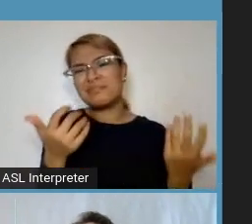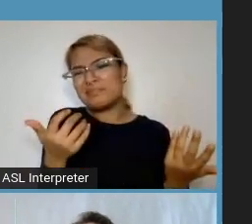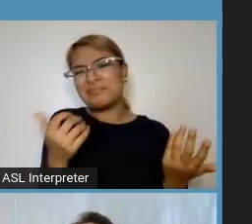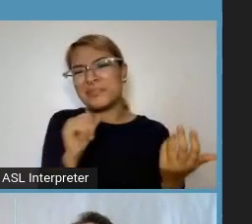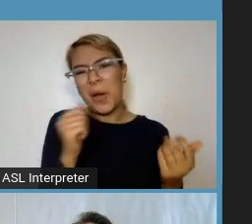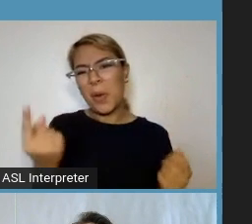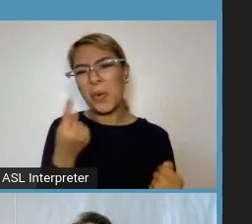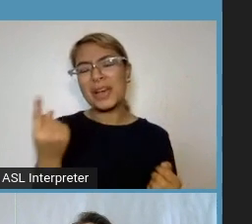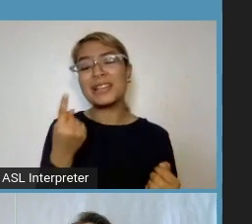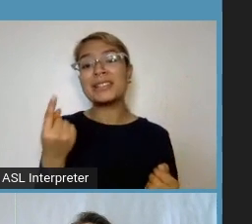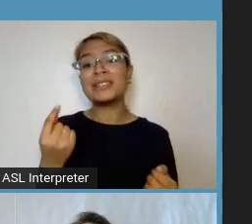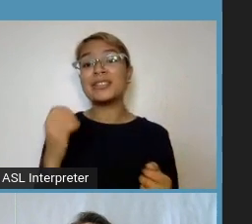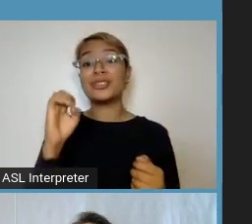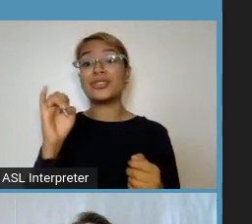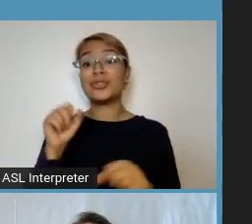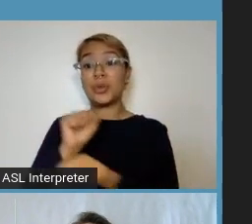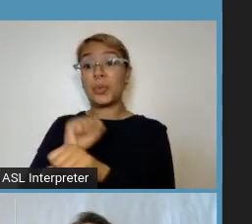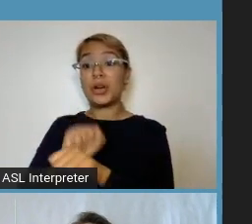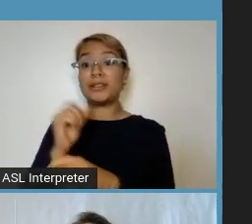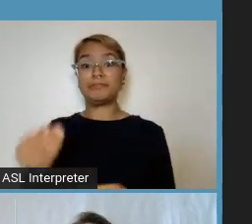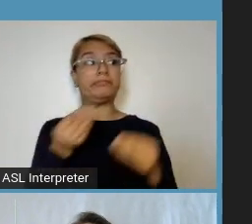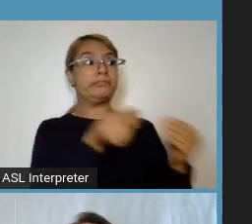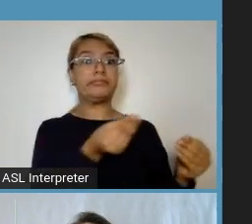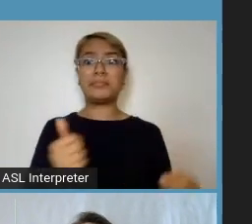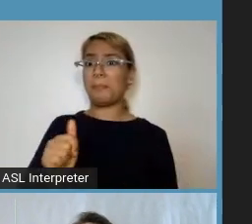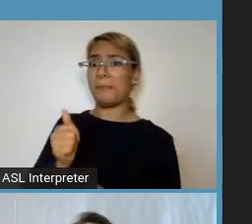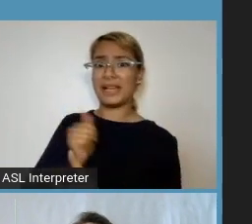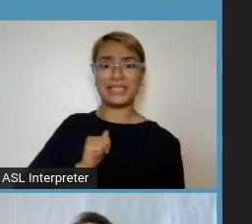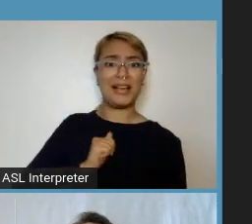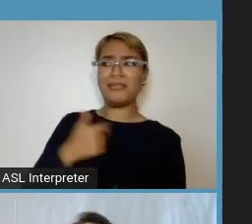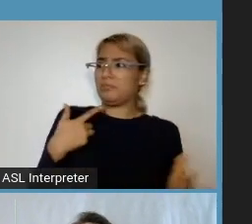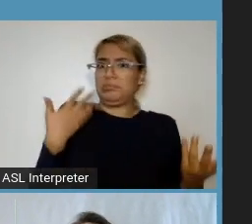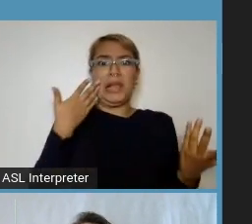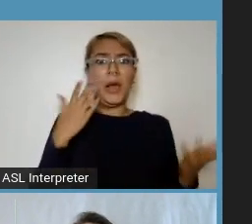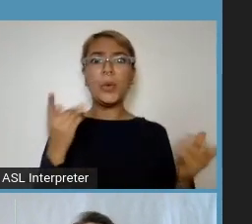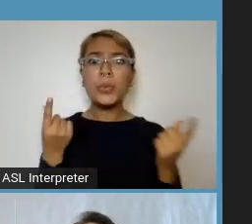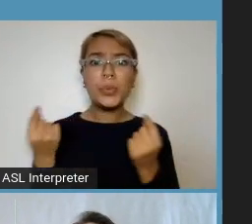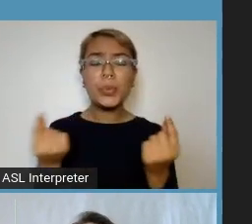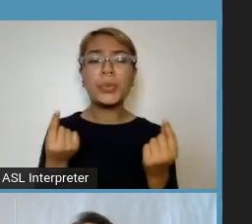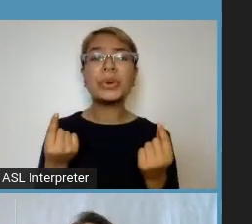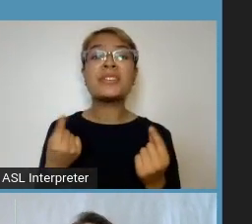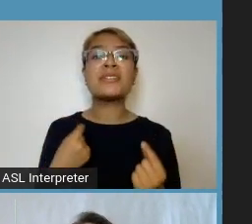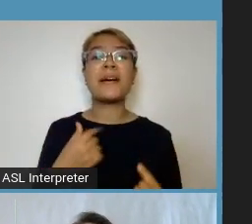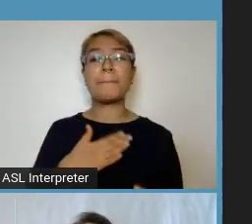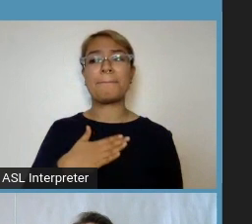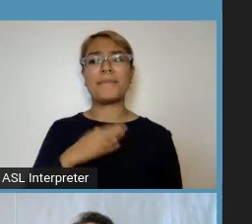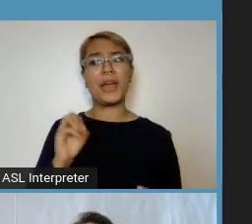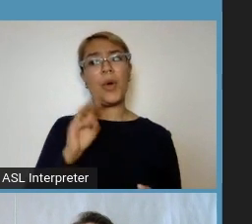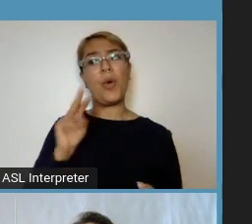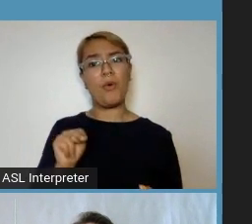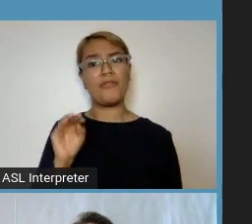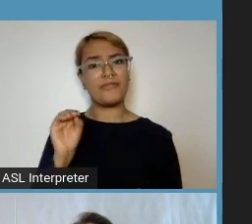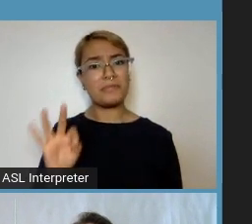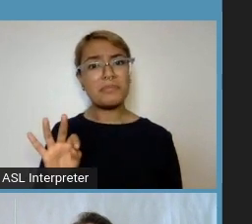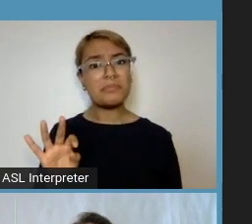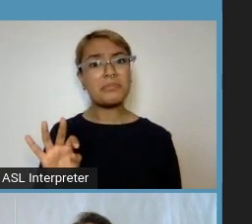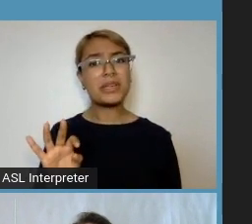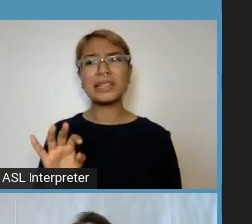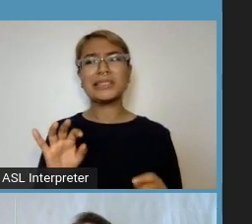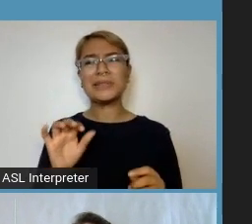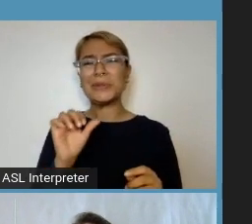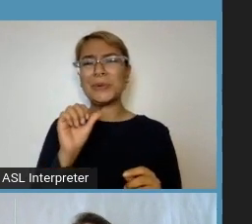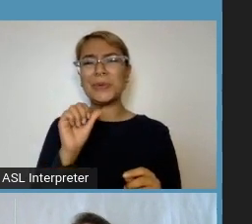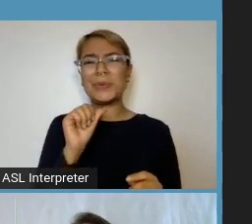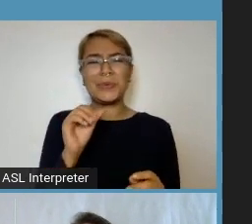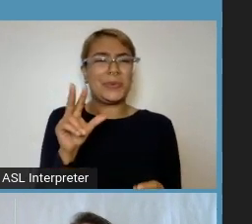me, and immediately I had no idea what to do. I had my own Facebook account and no Instagram and no